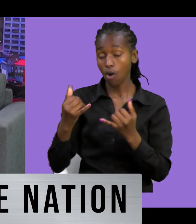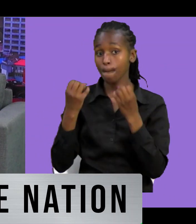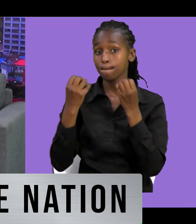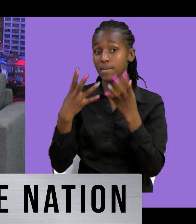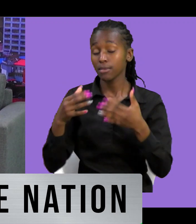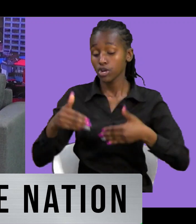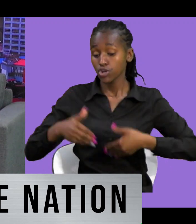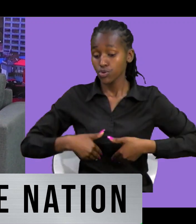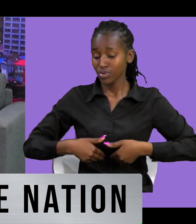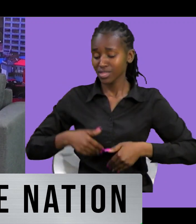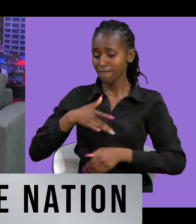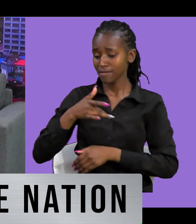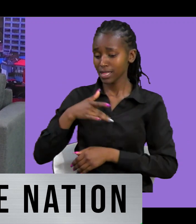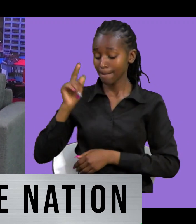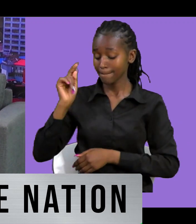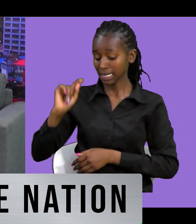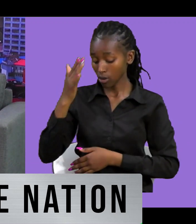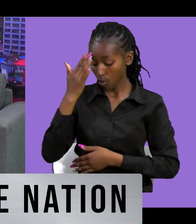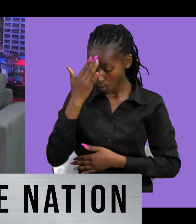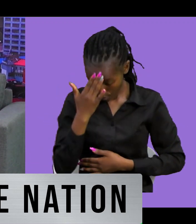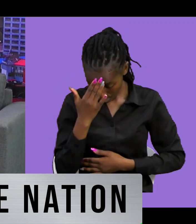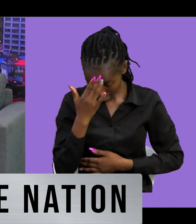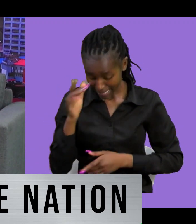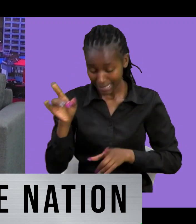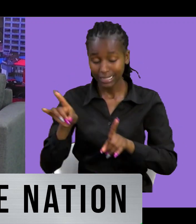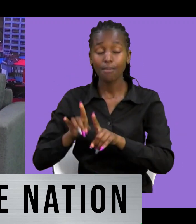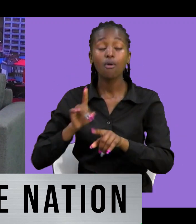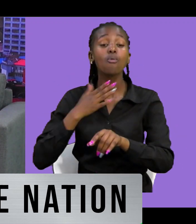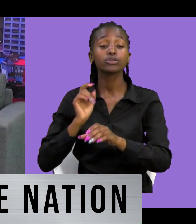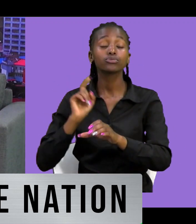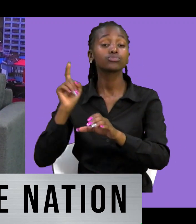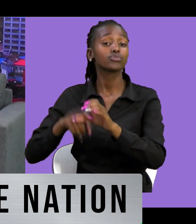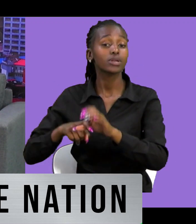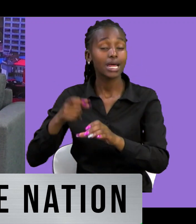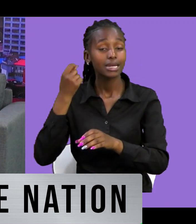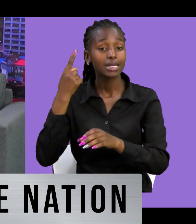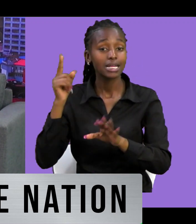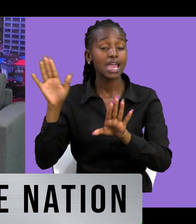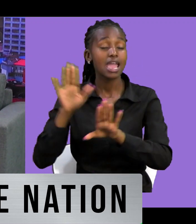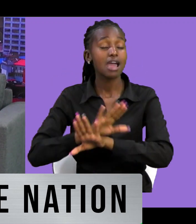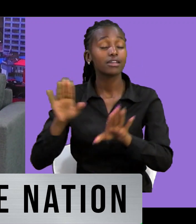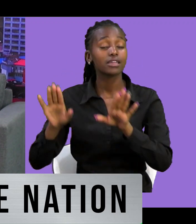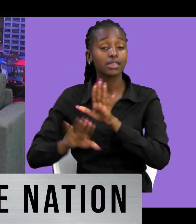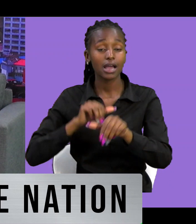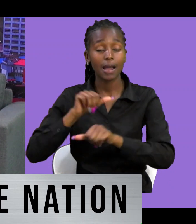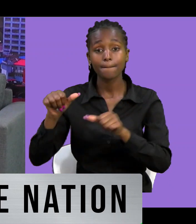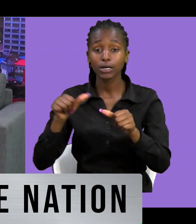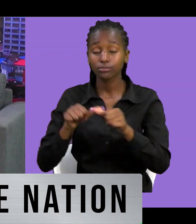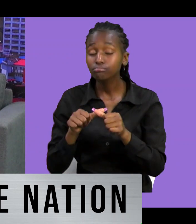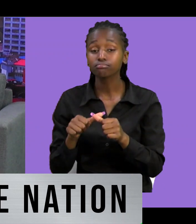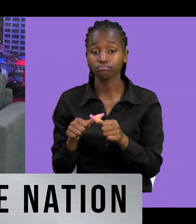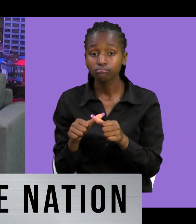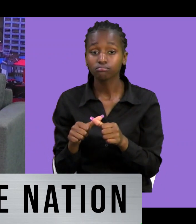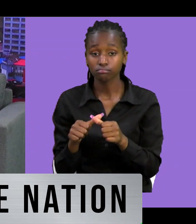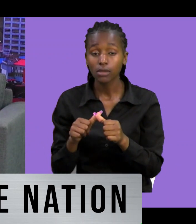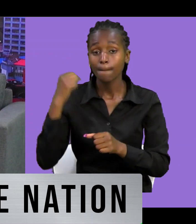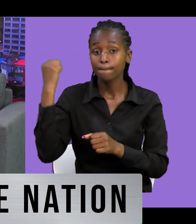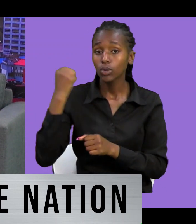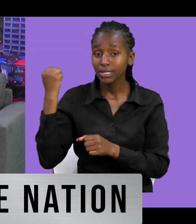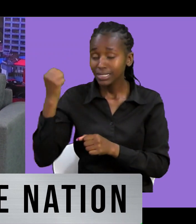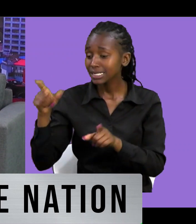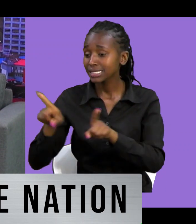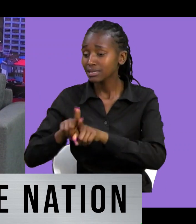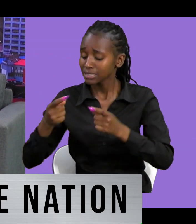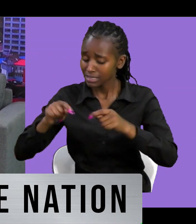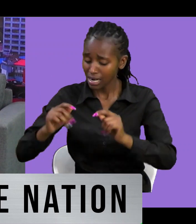need to own up. They need to be part of what is or part of the solution, because even for them they have felt